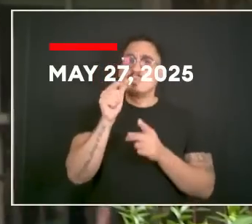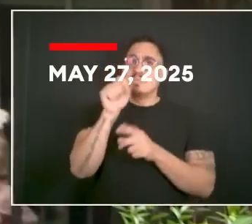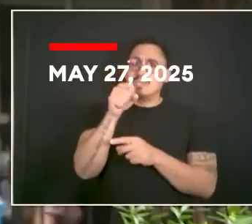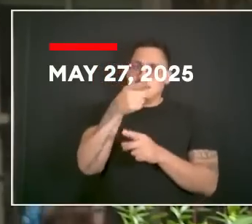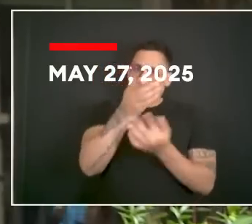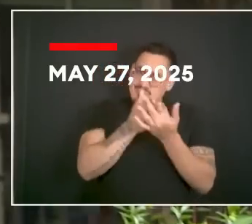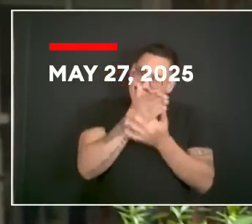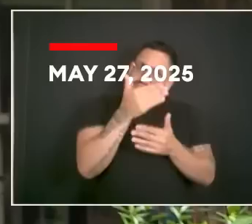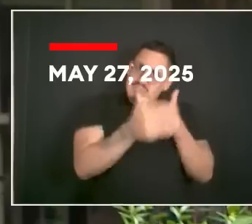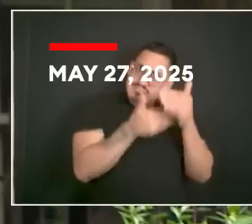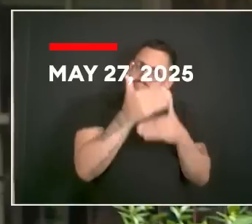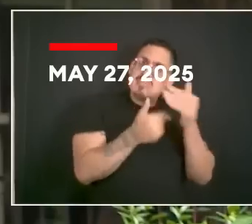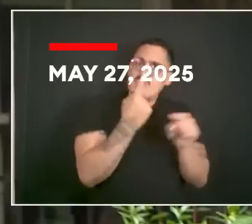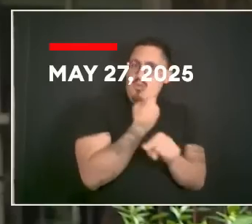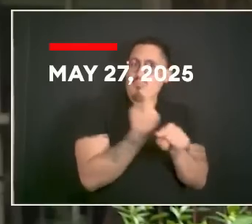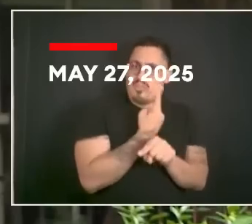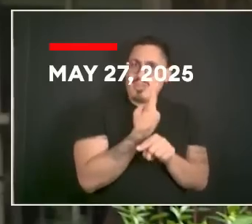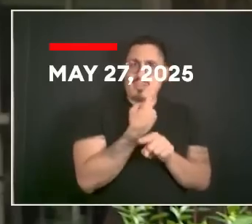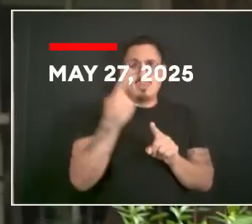push them to not go through the proper channels?